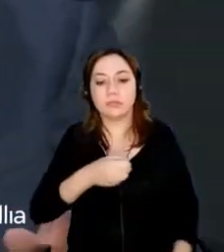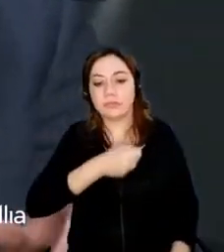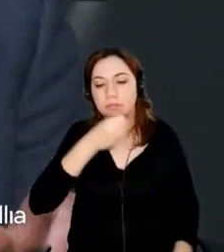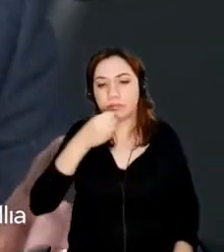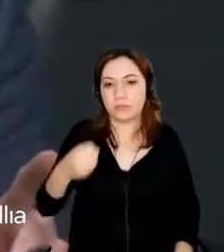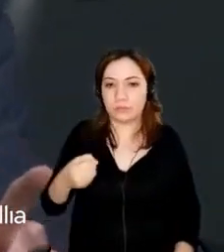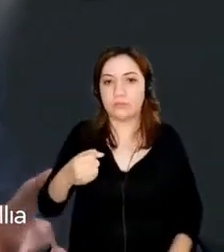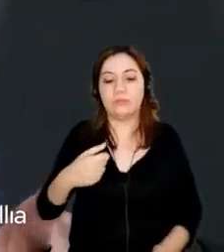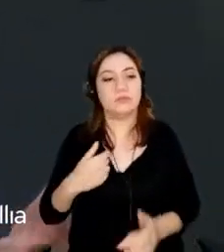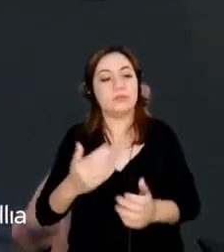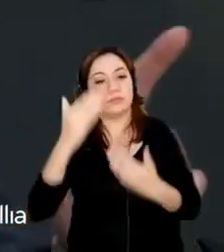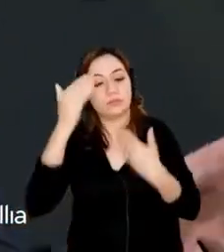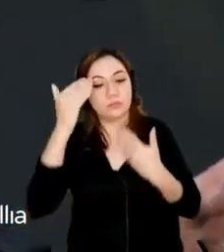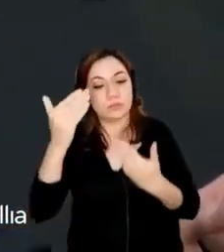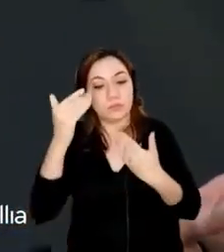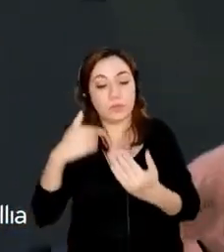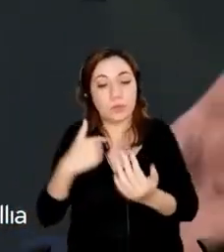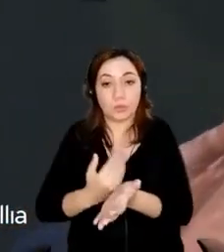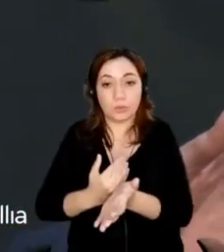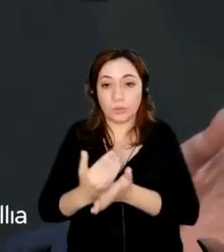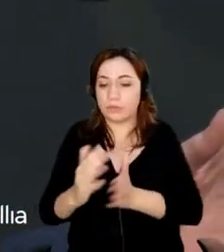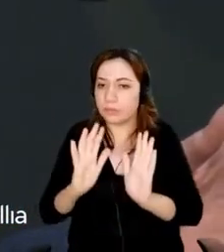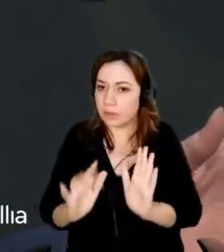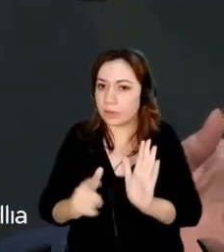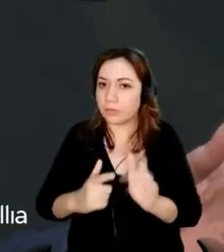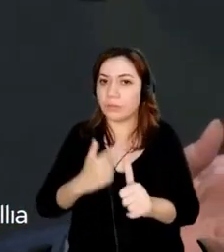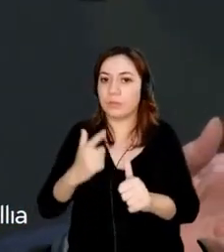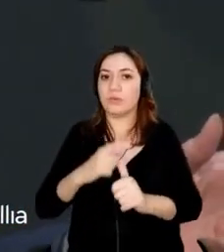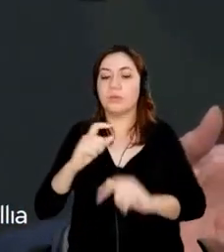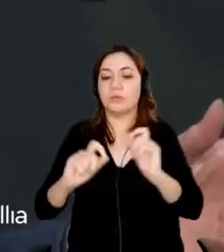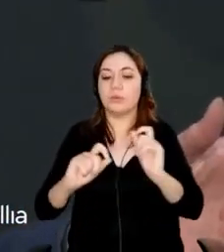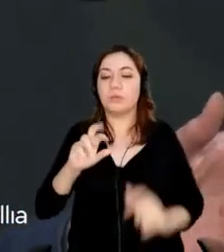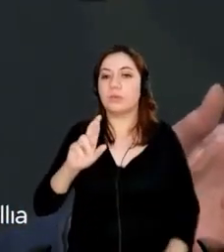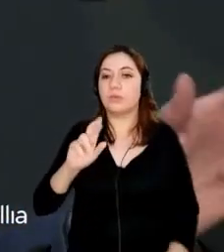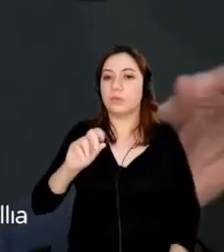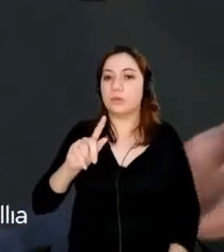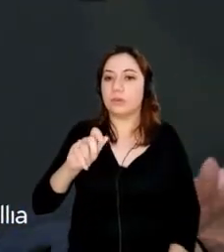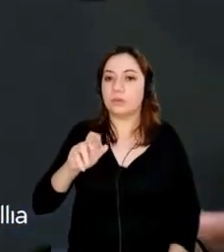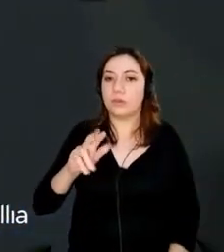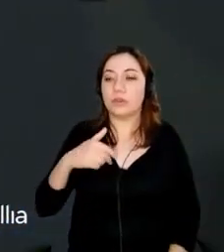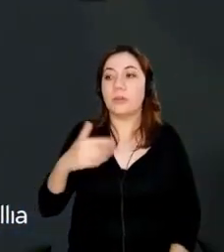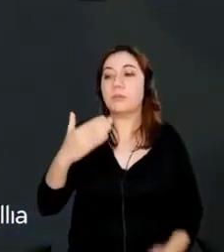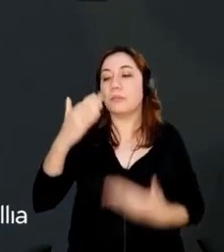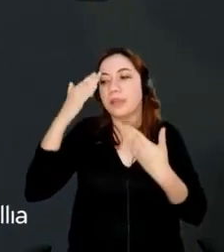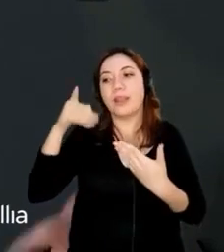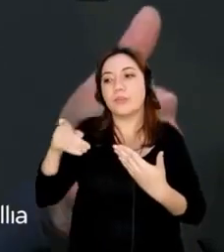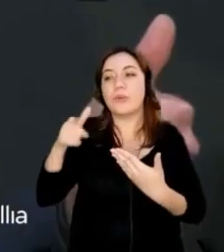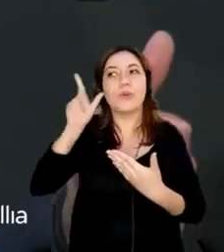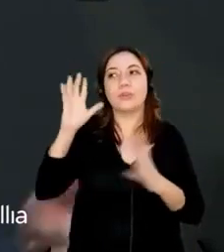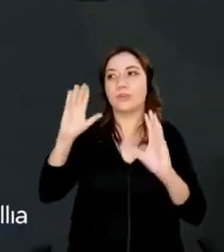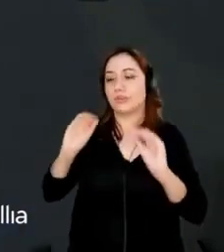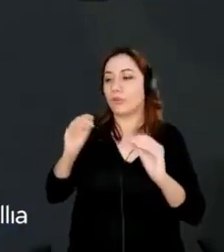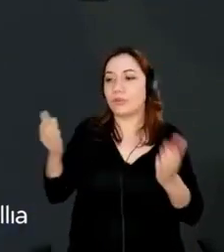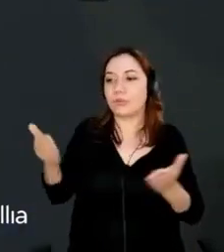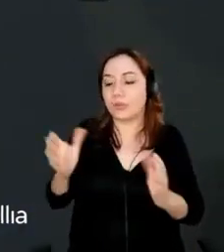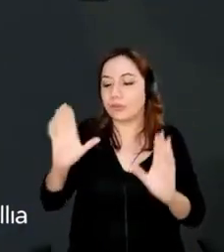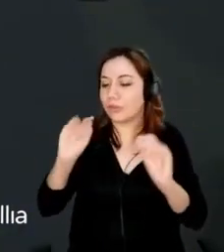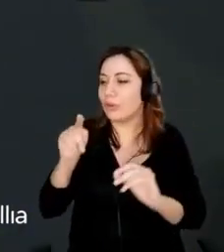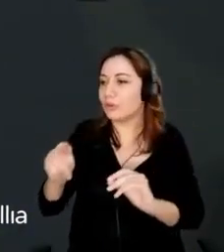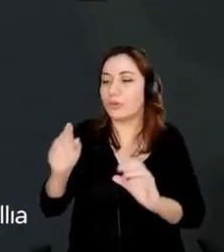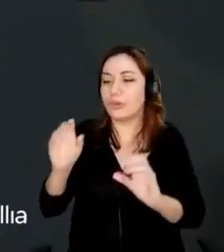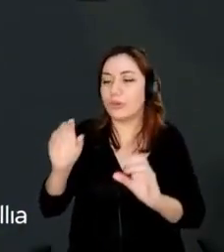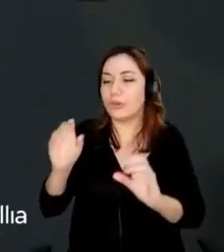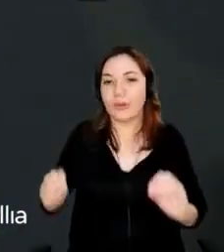I start, I just have to say, Roger, I think between last night and tonight, you win the fashion award. Looking good. Well